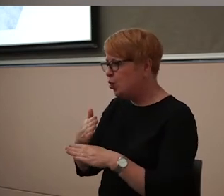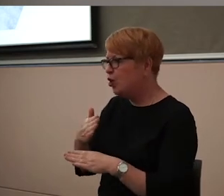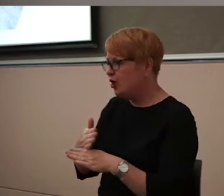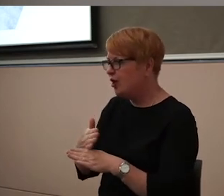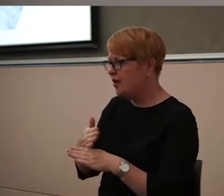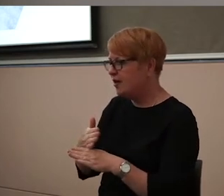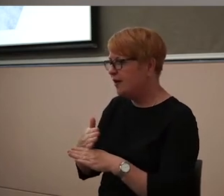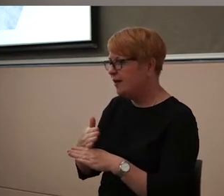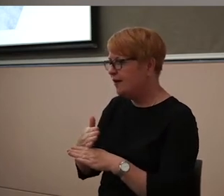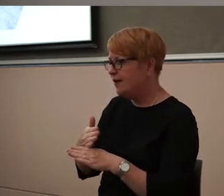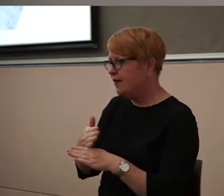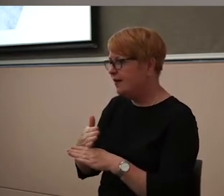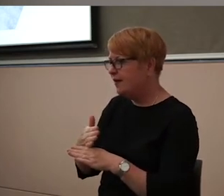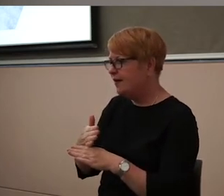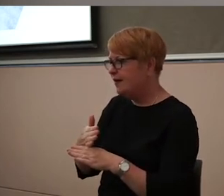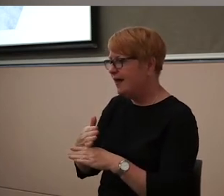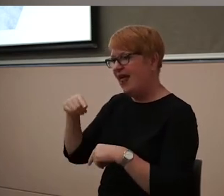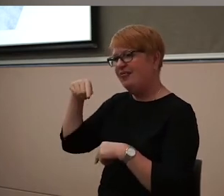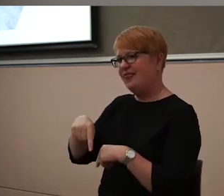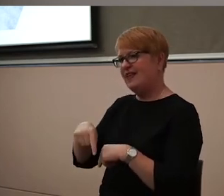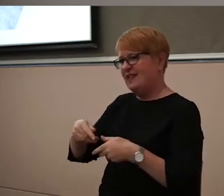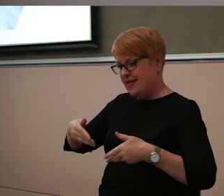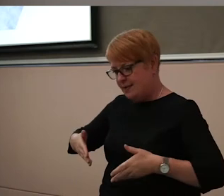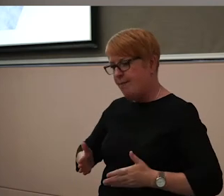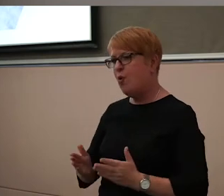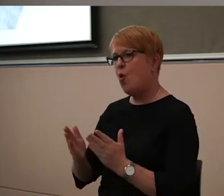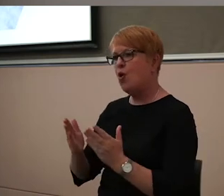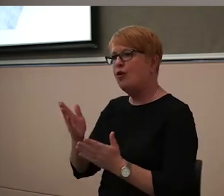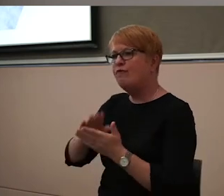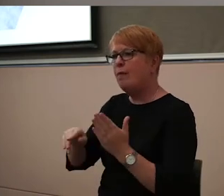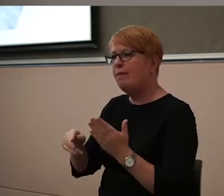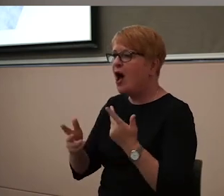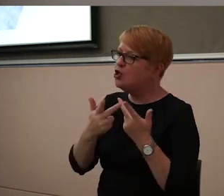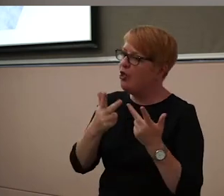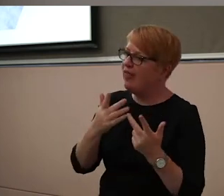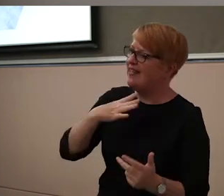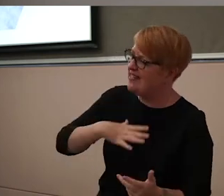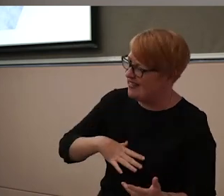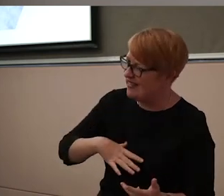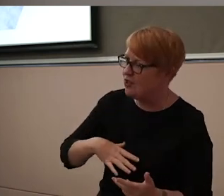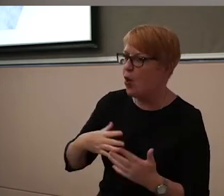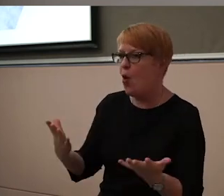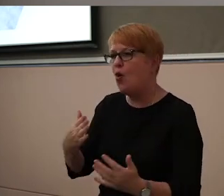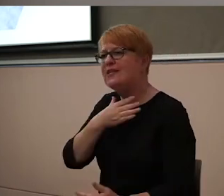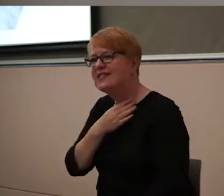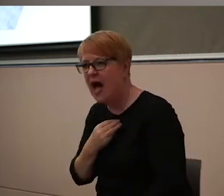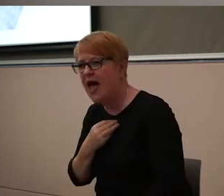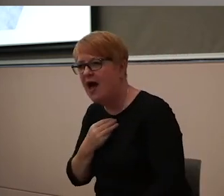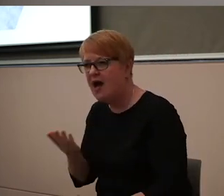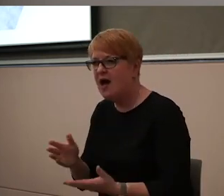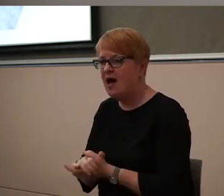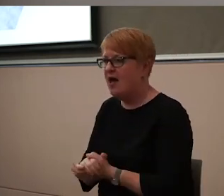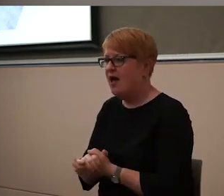known as workshops, but me and Jasleen have been talking about this. I don't like calling them workshops, I call them gatherings,